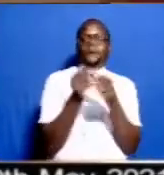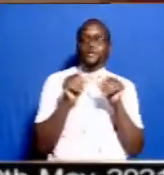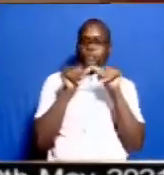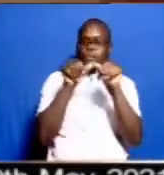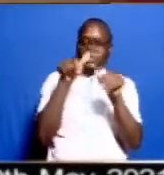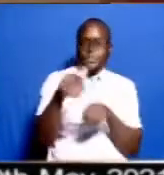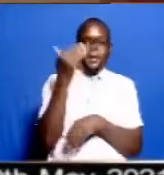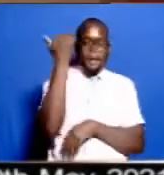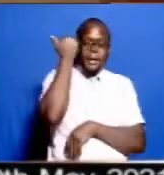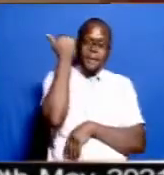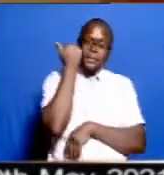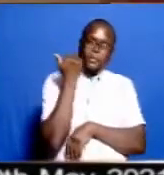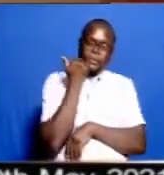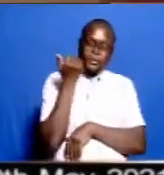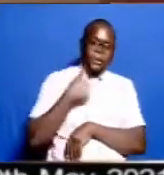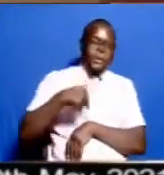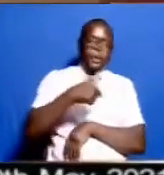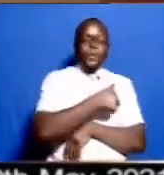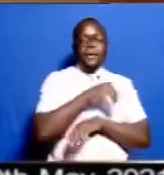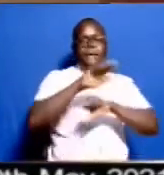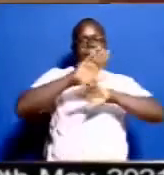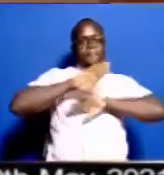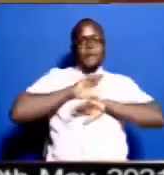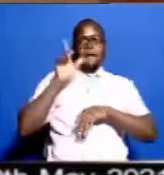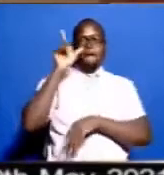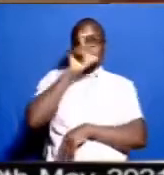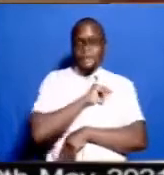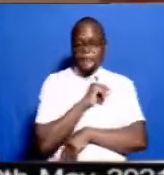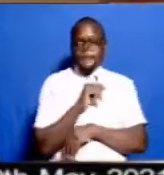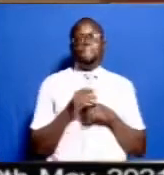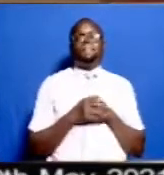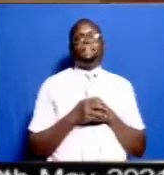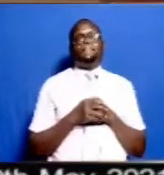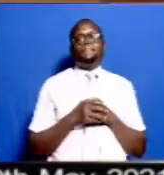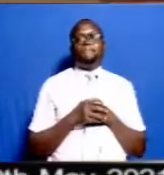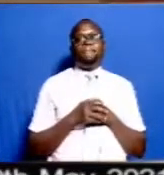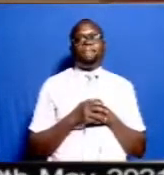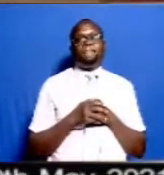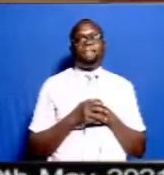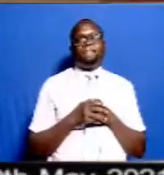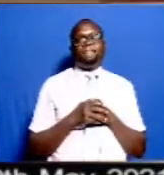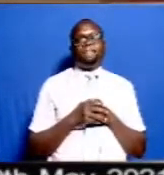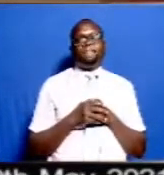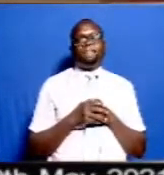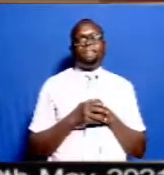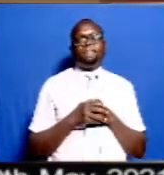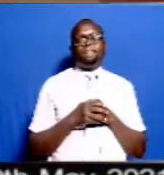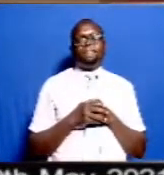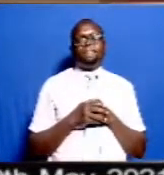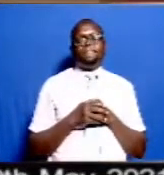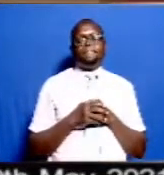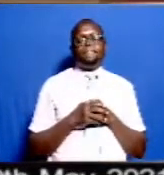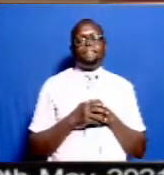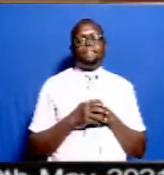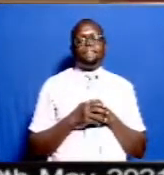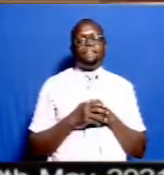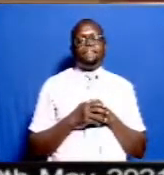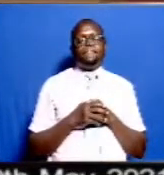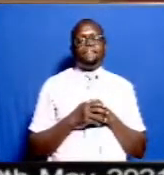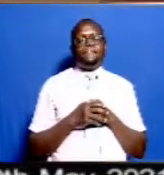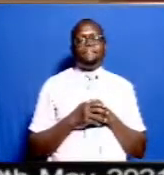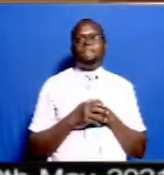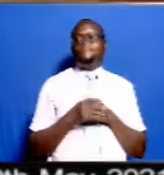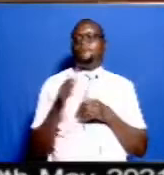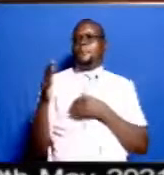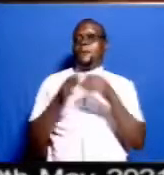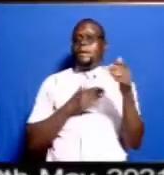court. We were satisfied, Madam Chair, that Madam Speaker, that the injunctions